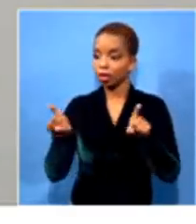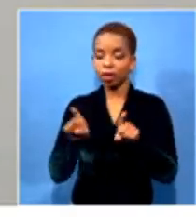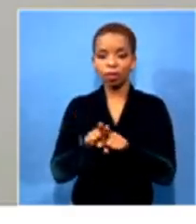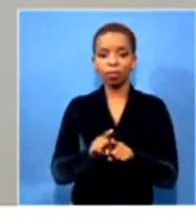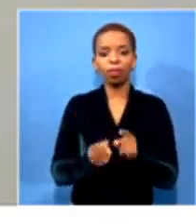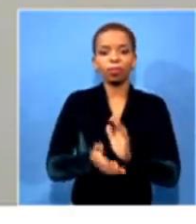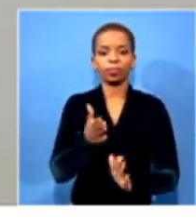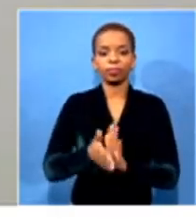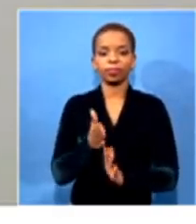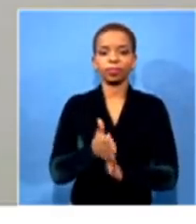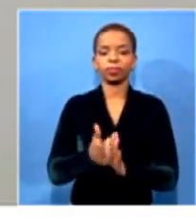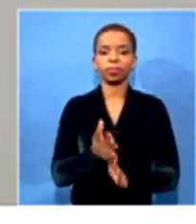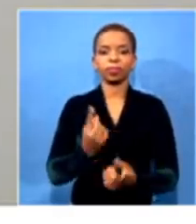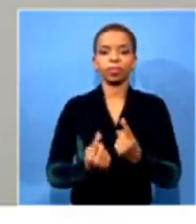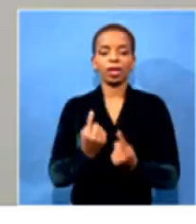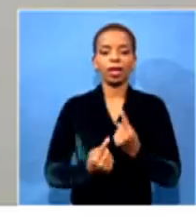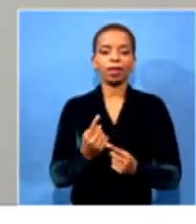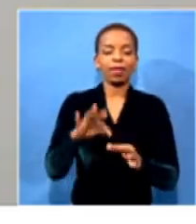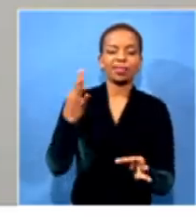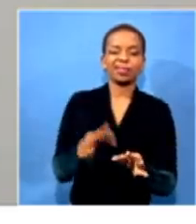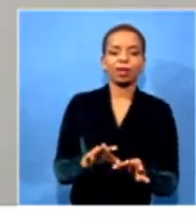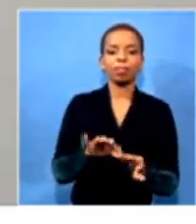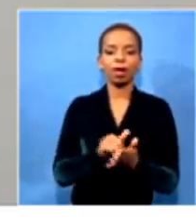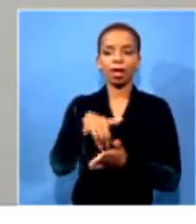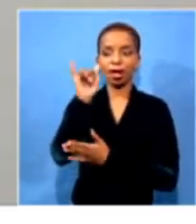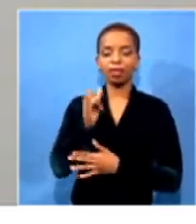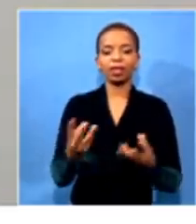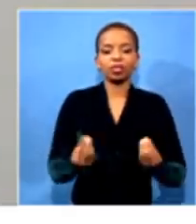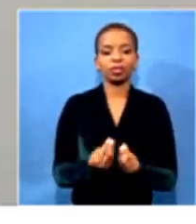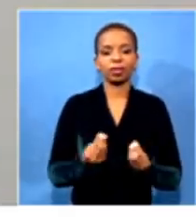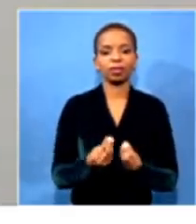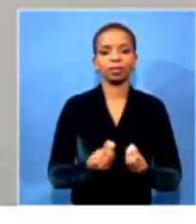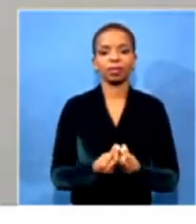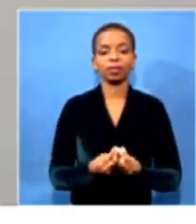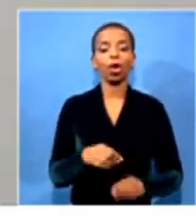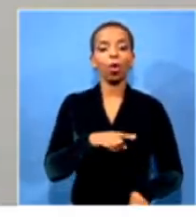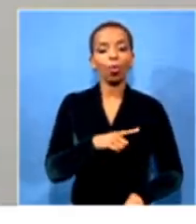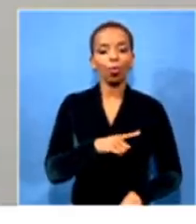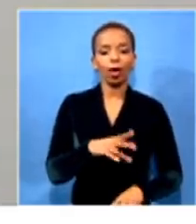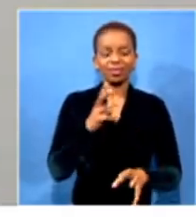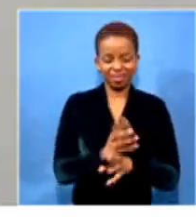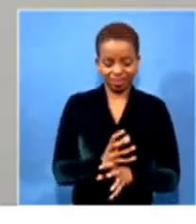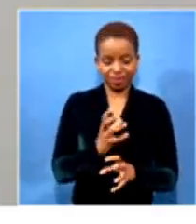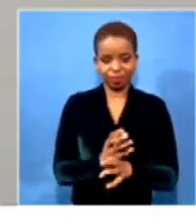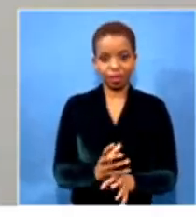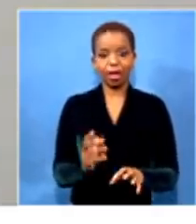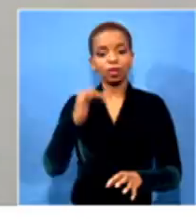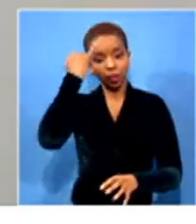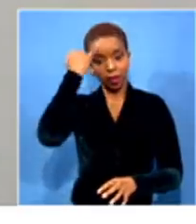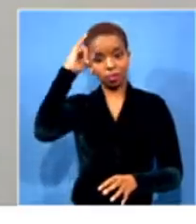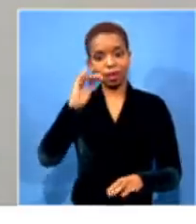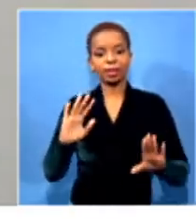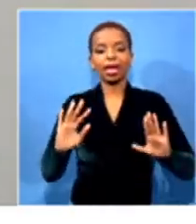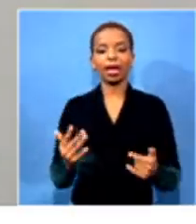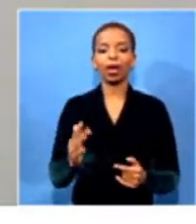a single aviation asset is so remarkably poor, it is difficult to imagine how they can actually say that they're going to